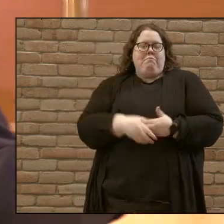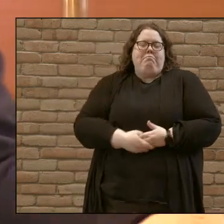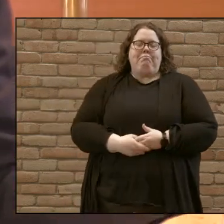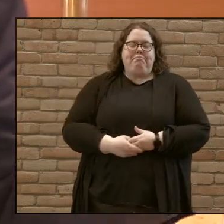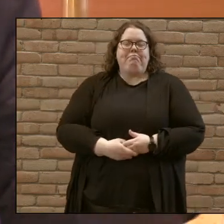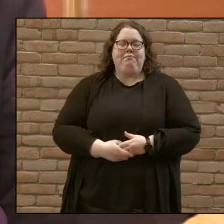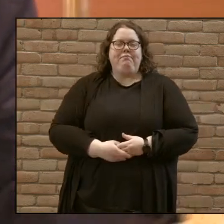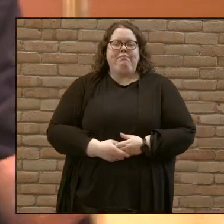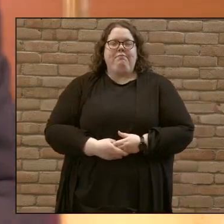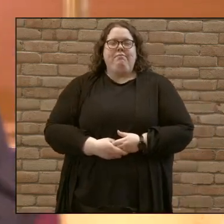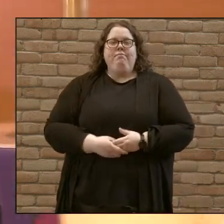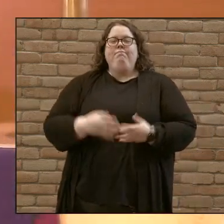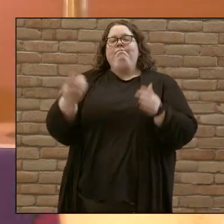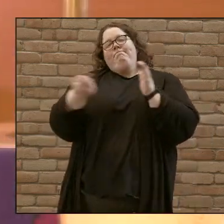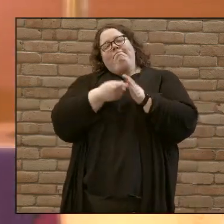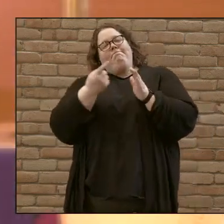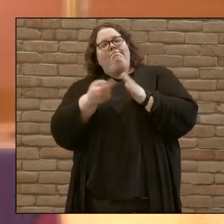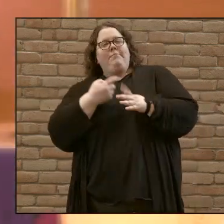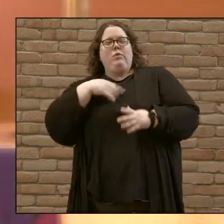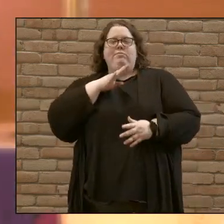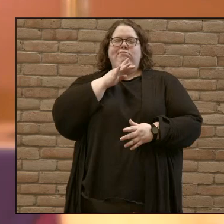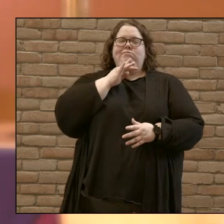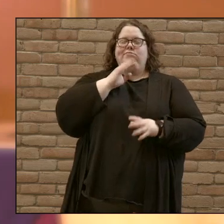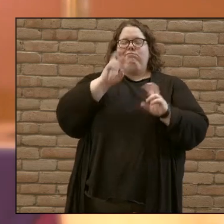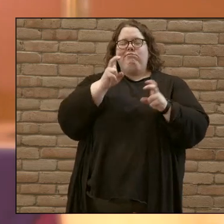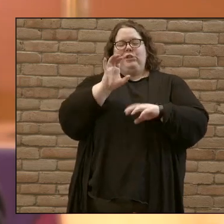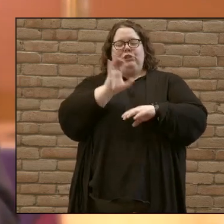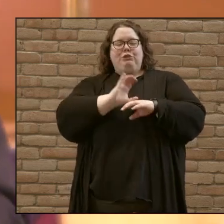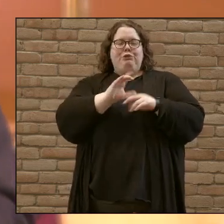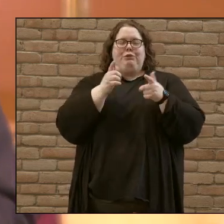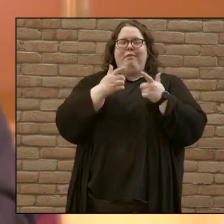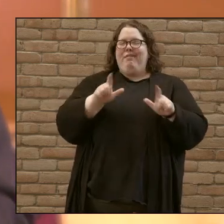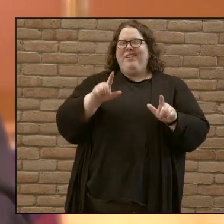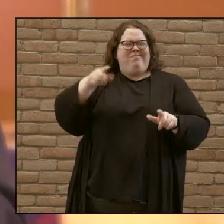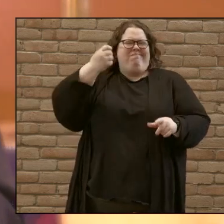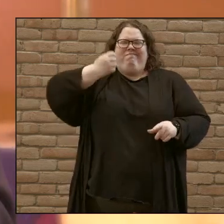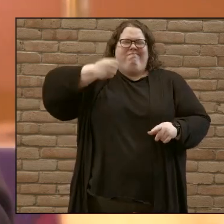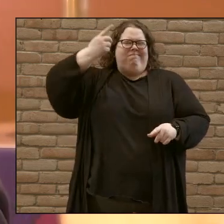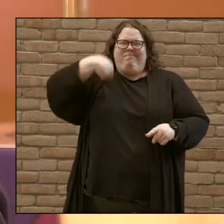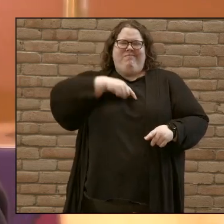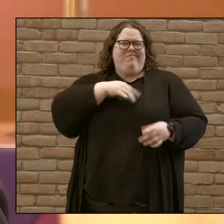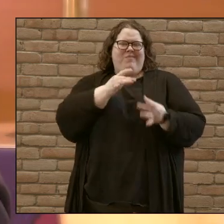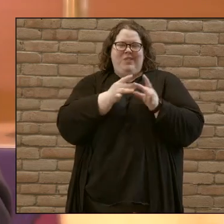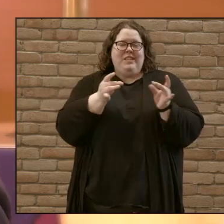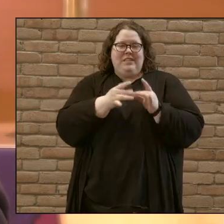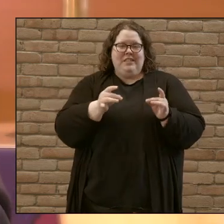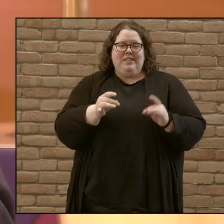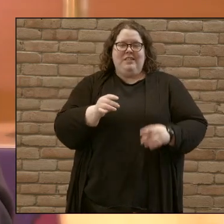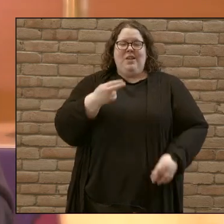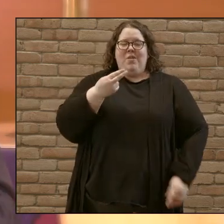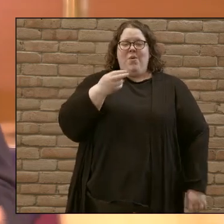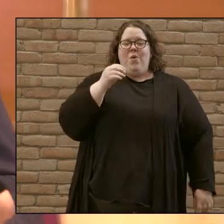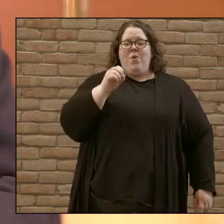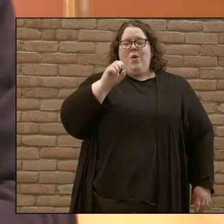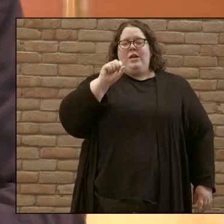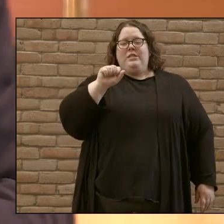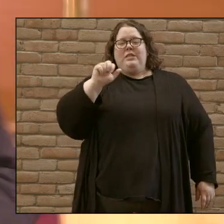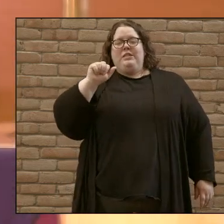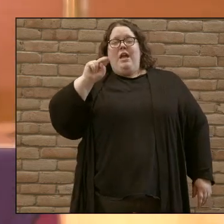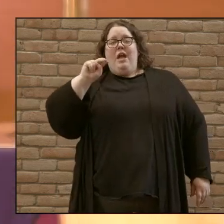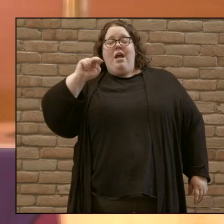speak church language and we don't really know what we're saying. But this word, Hosanna,